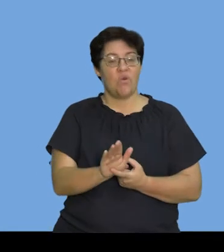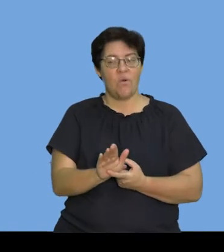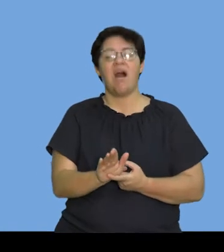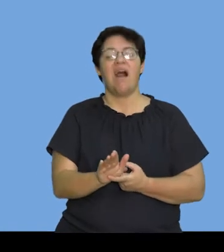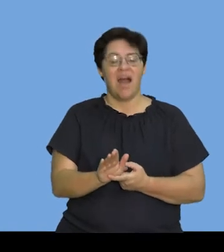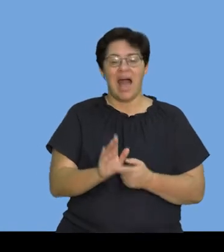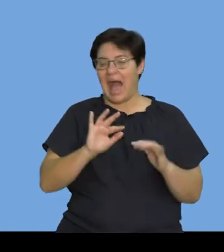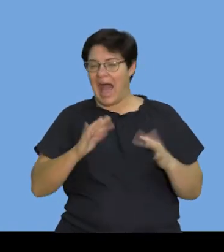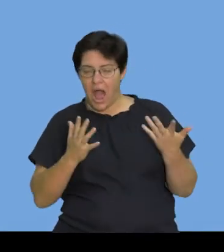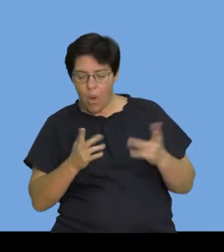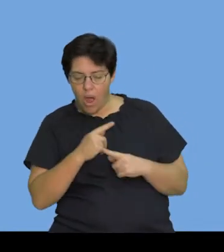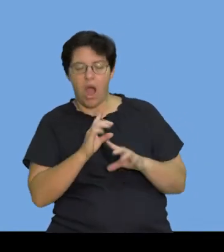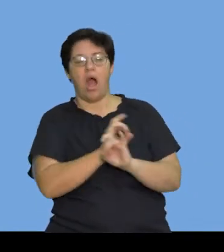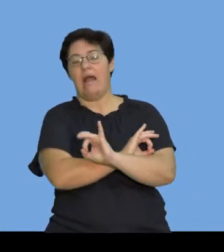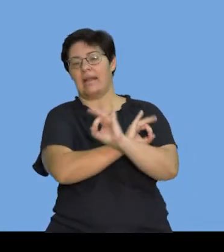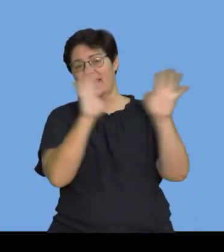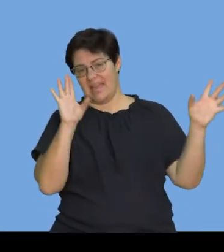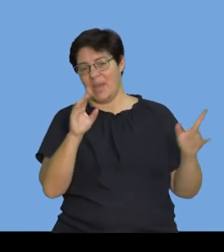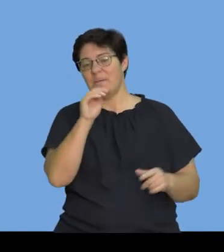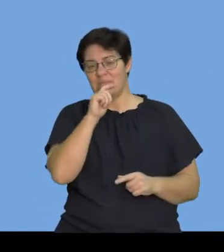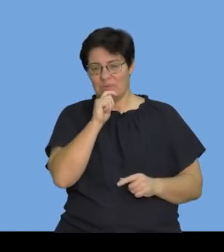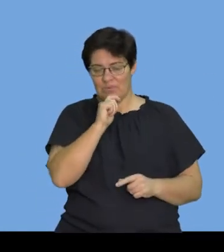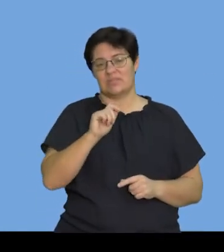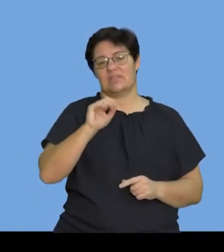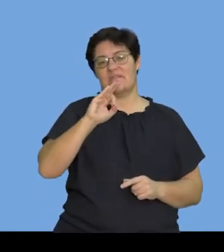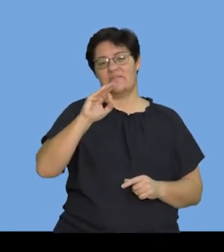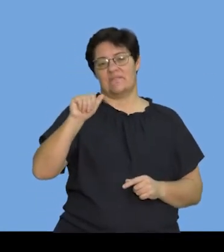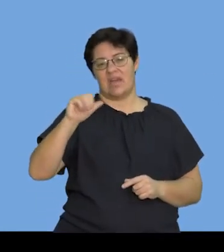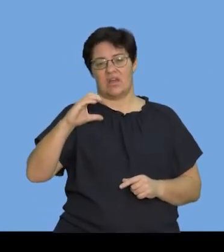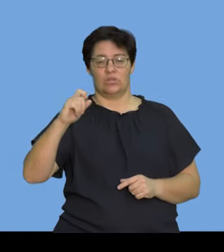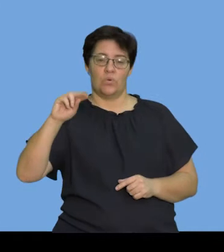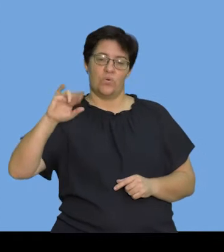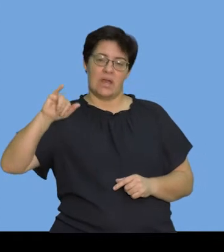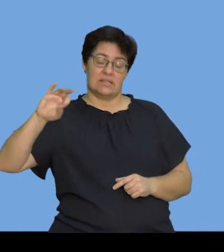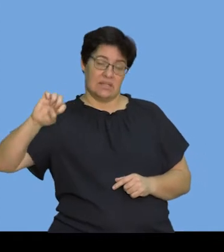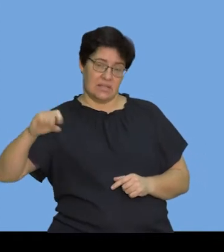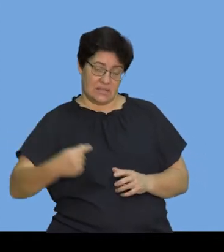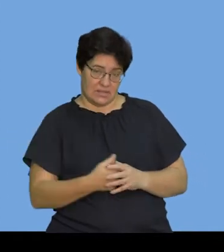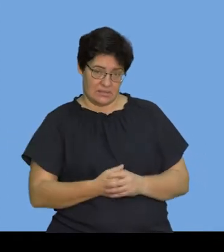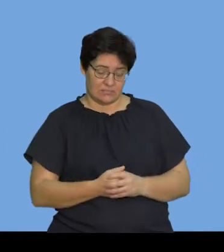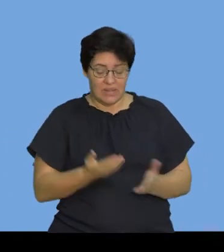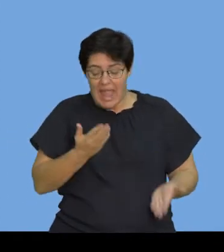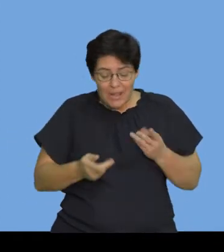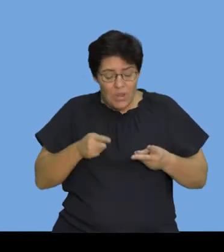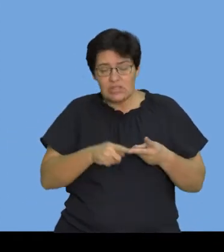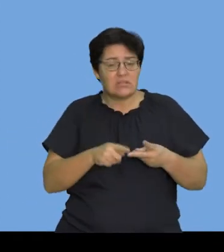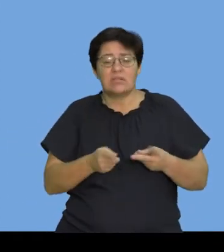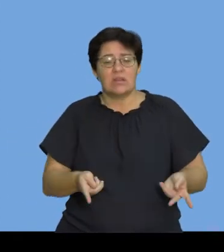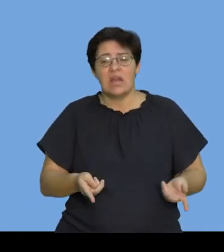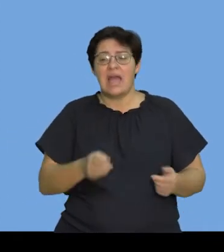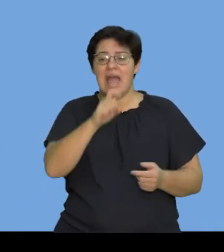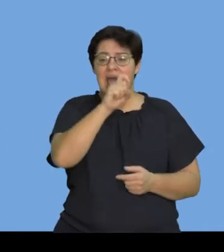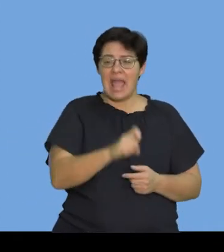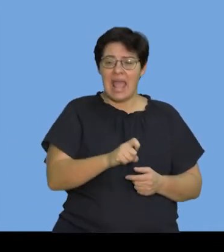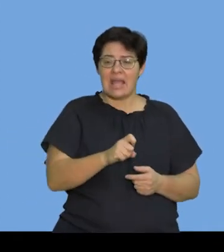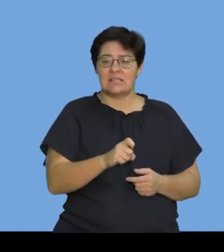then make sense of that using factorization. If the equation is in the form of x squared equal to c,